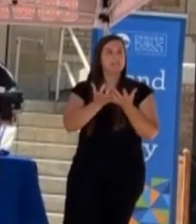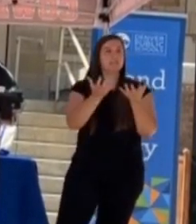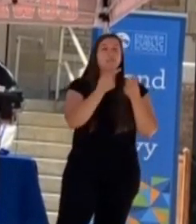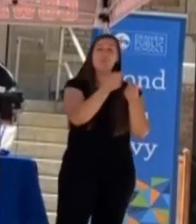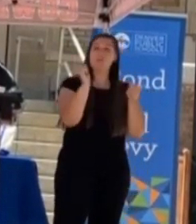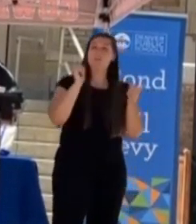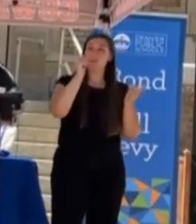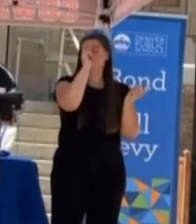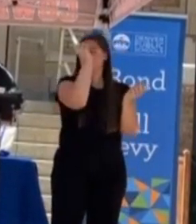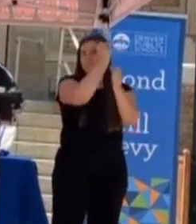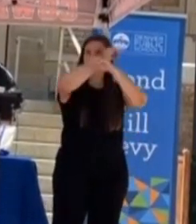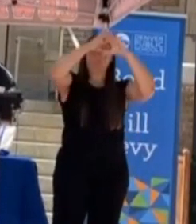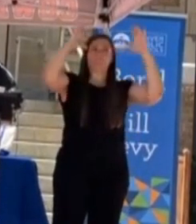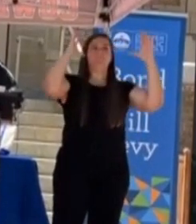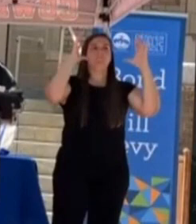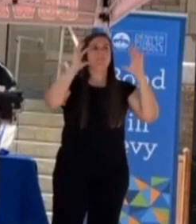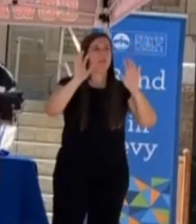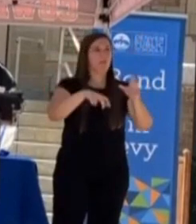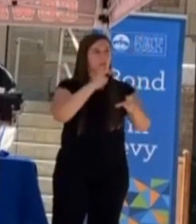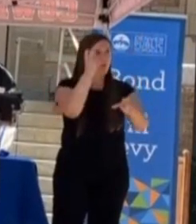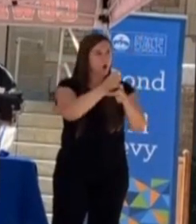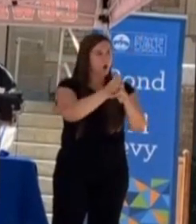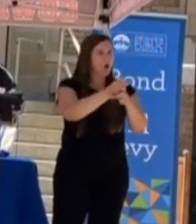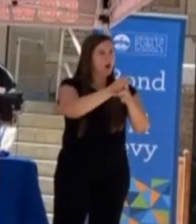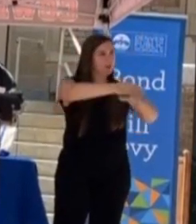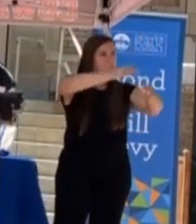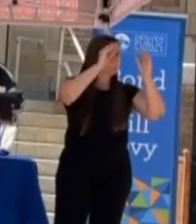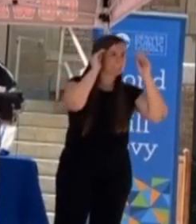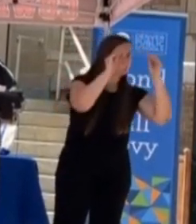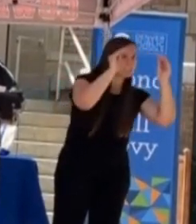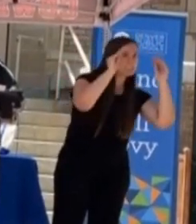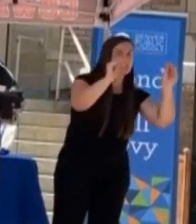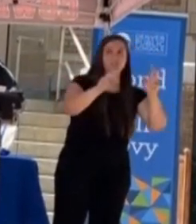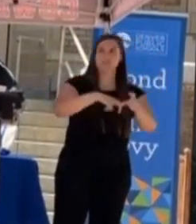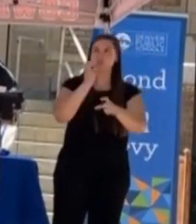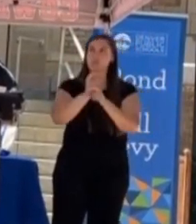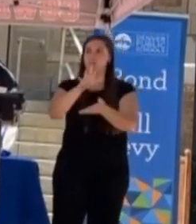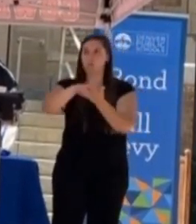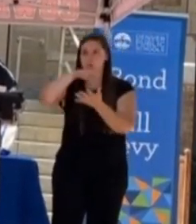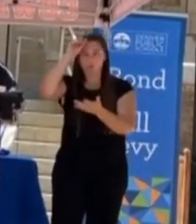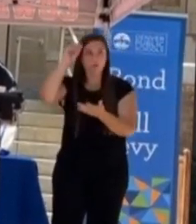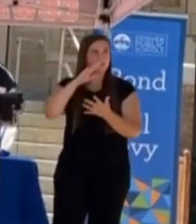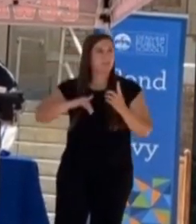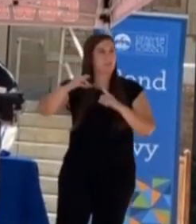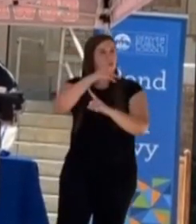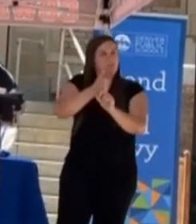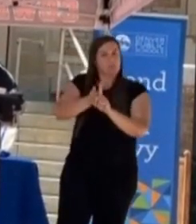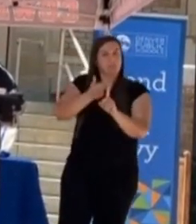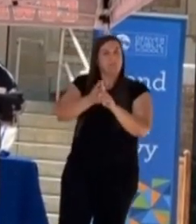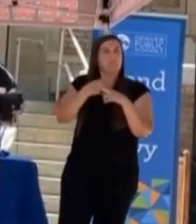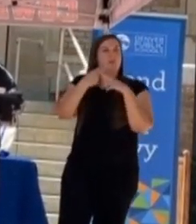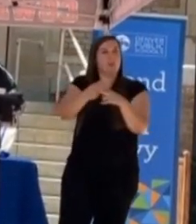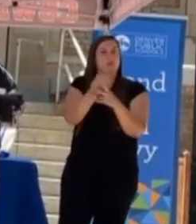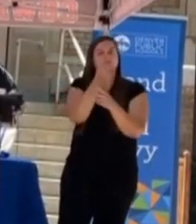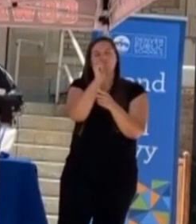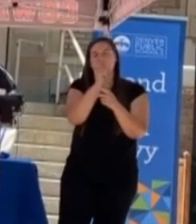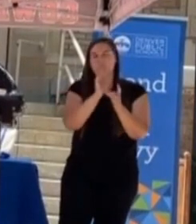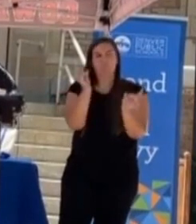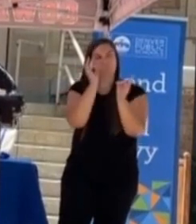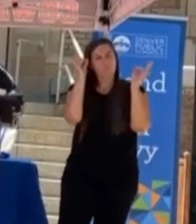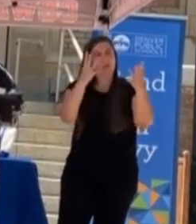to imagine how difficult it was to teach and learn in an environment that can be described as miserably